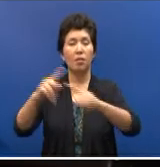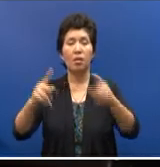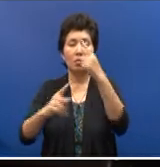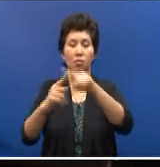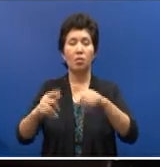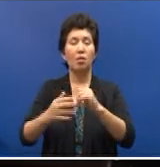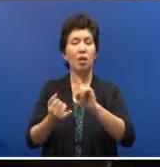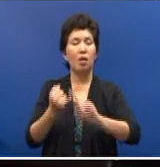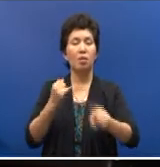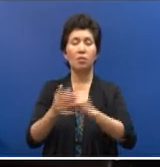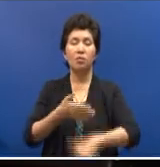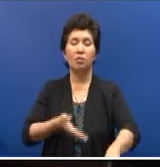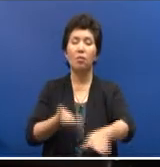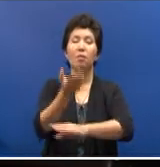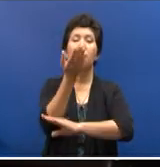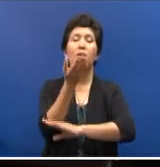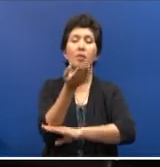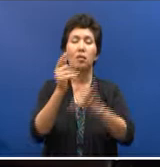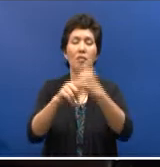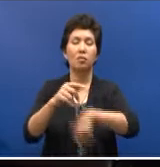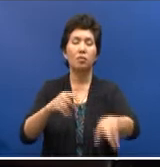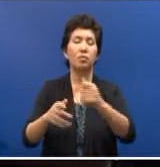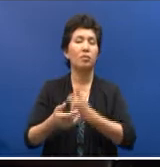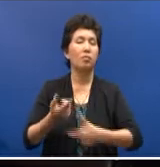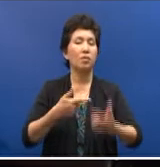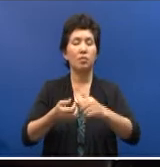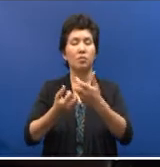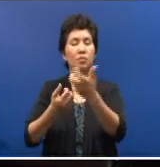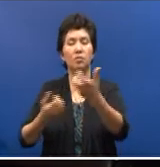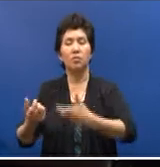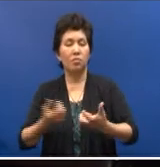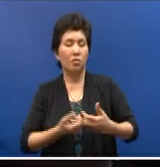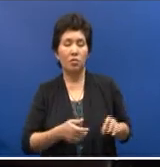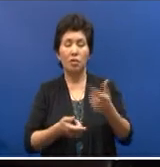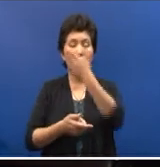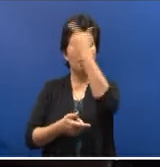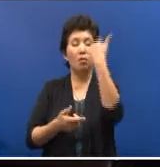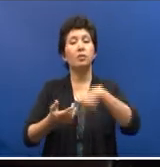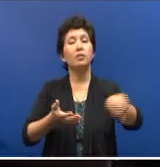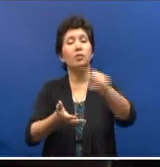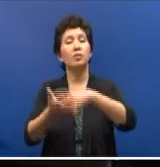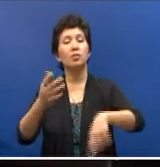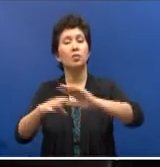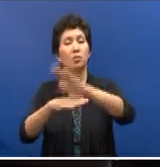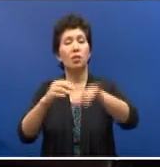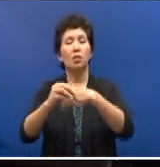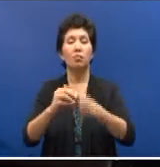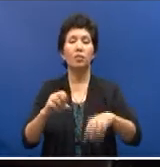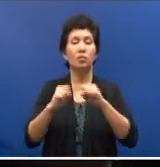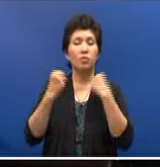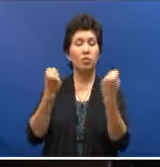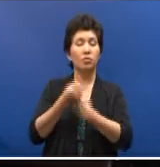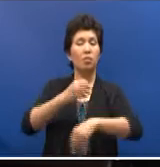end his life begging, okay, for scraps in suburban streets. Okay, because this is all about the